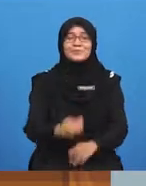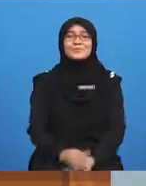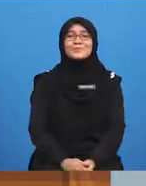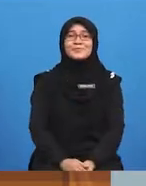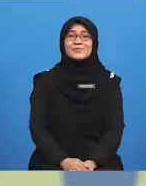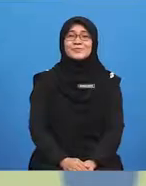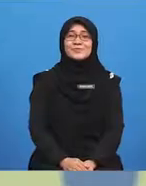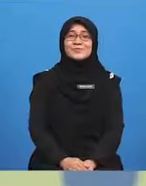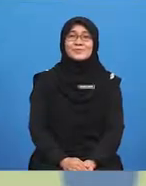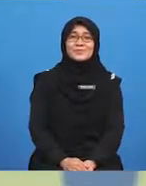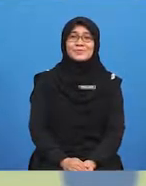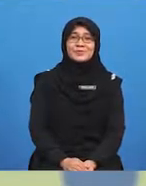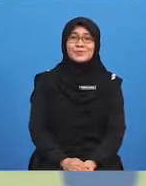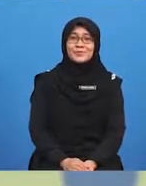begin.